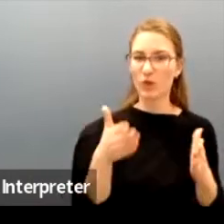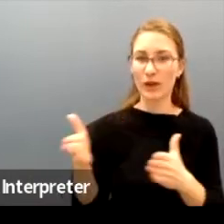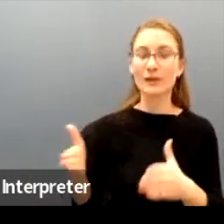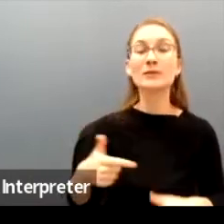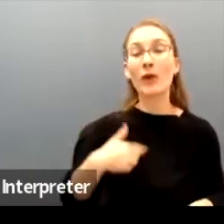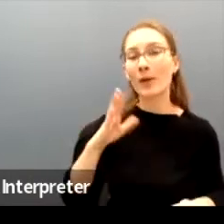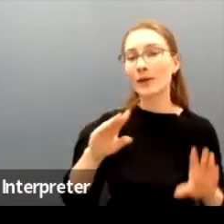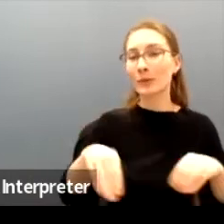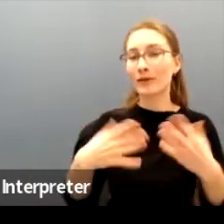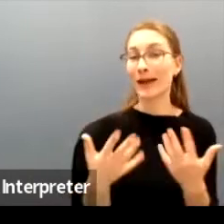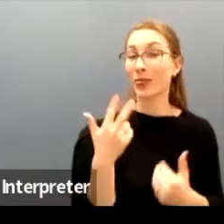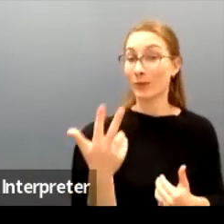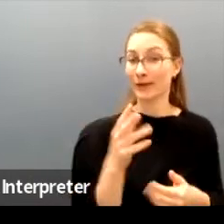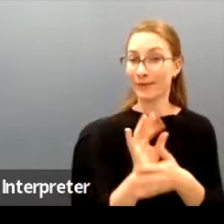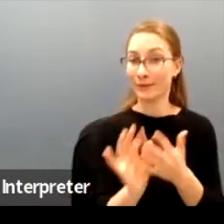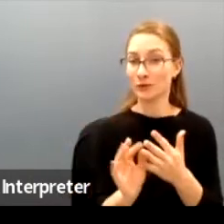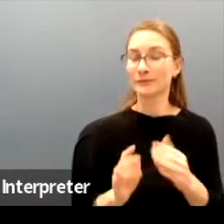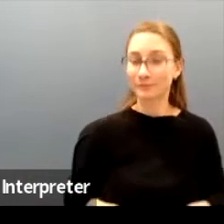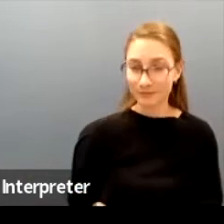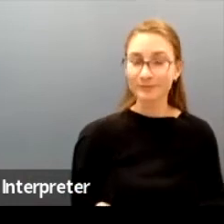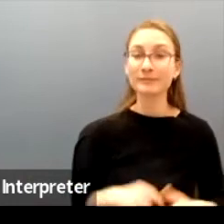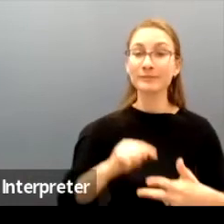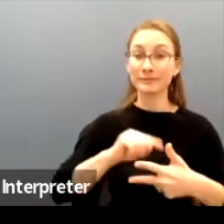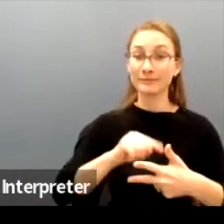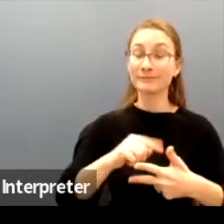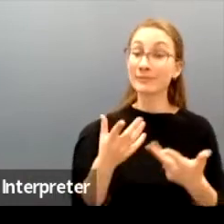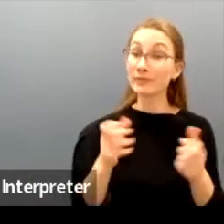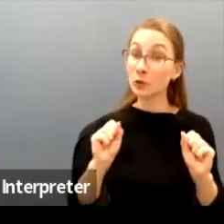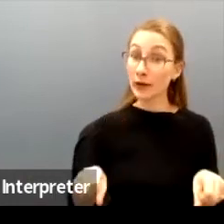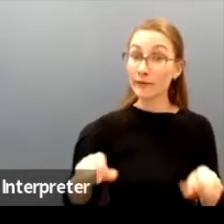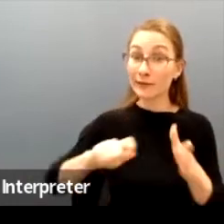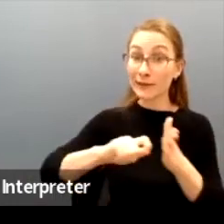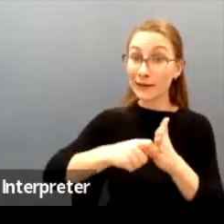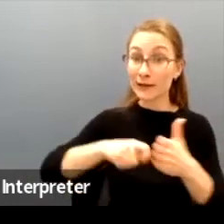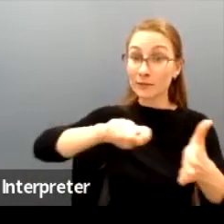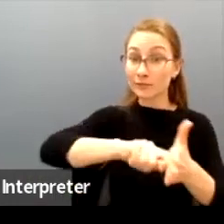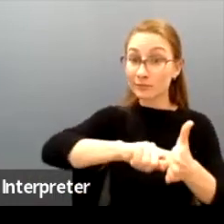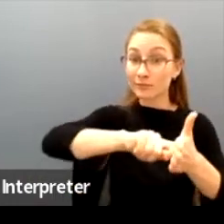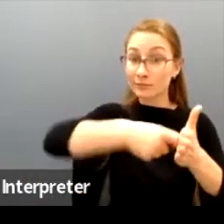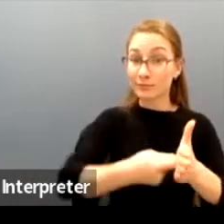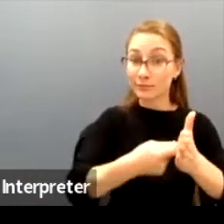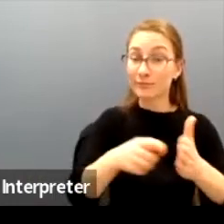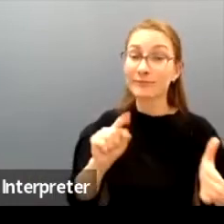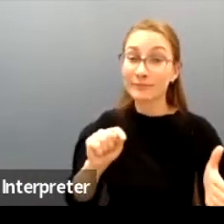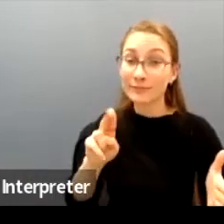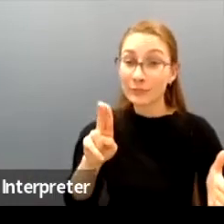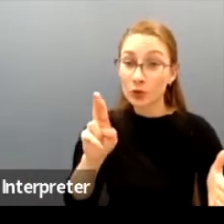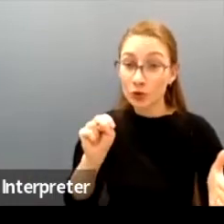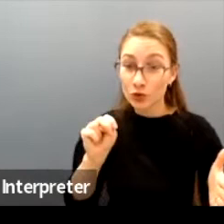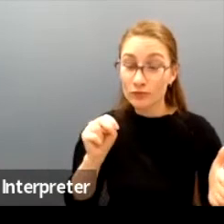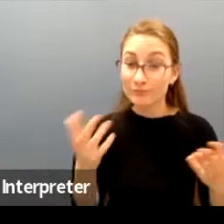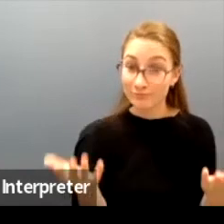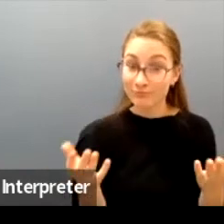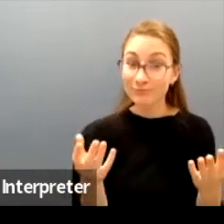me with one. I like to say, oh, you can turn the key in the door to open it, which is another core word,